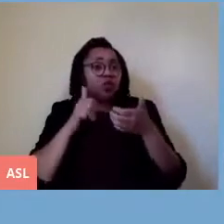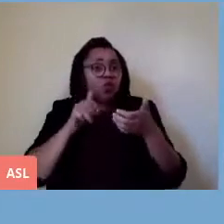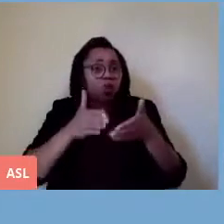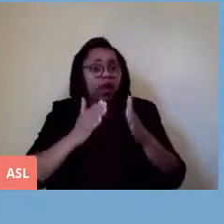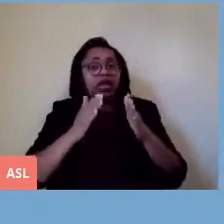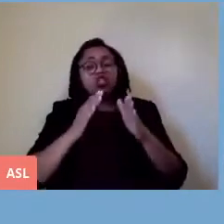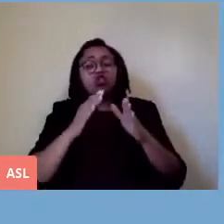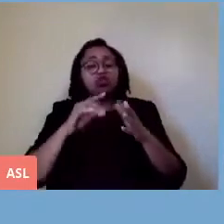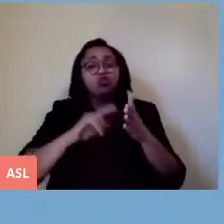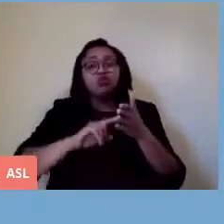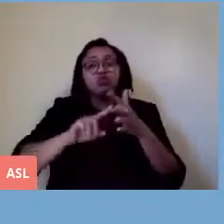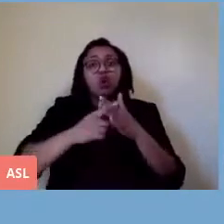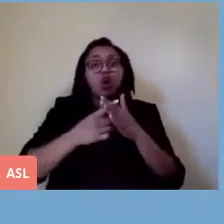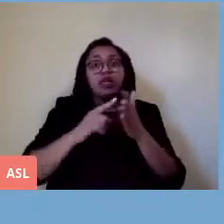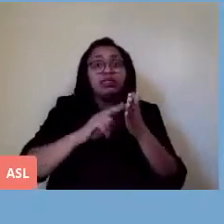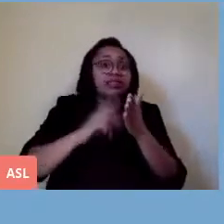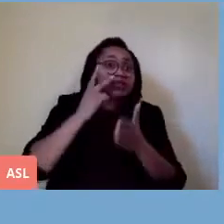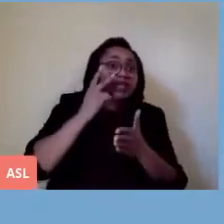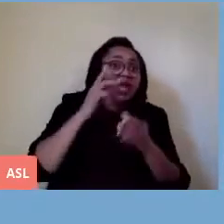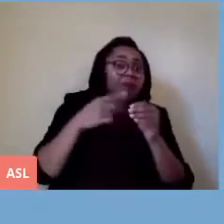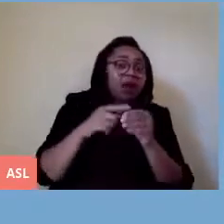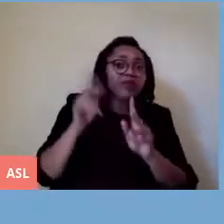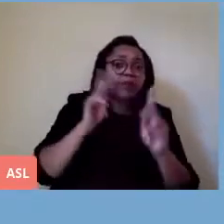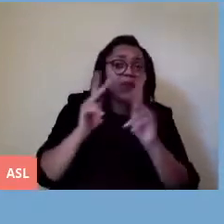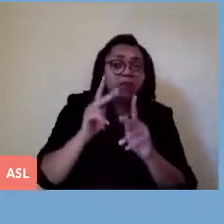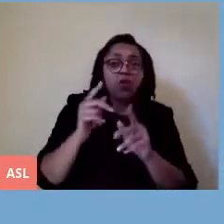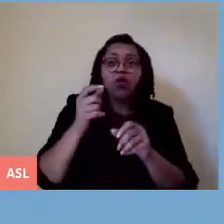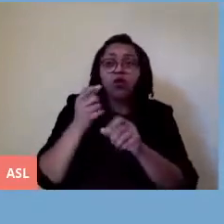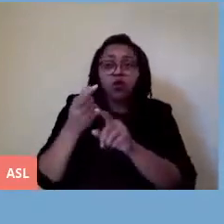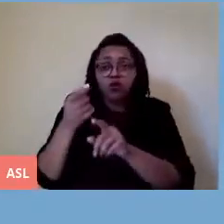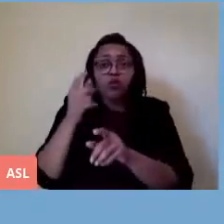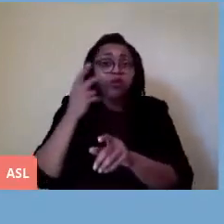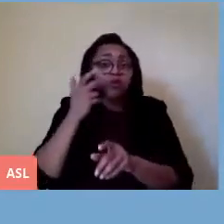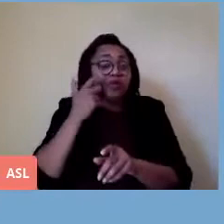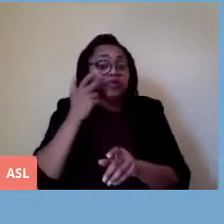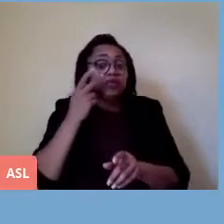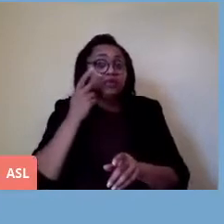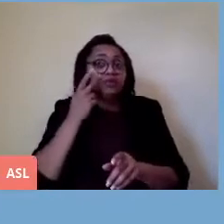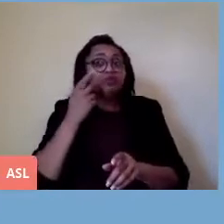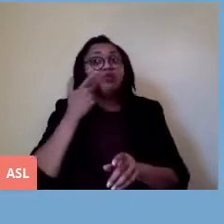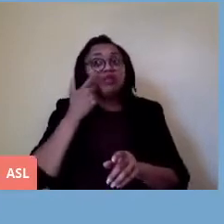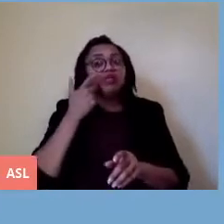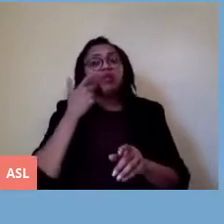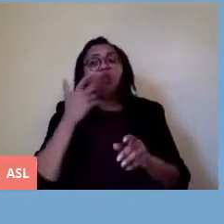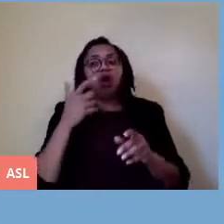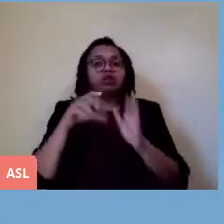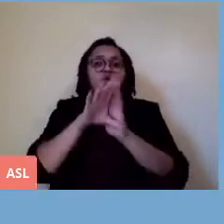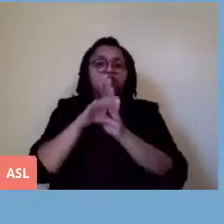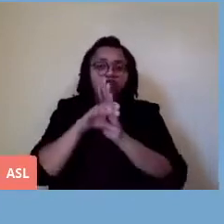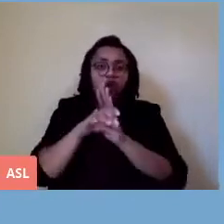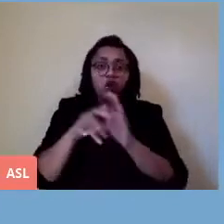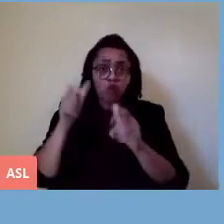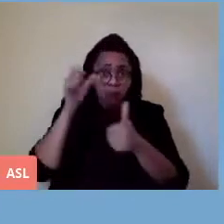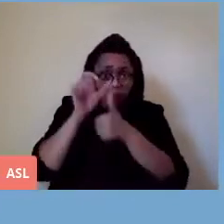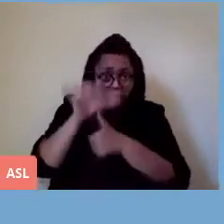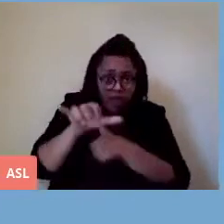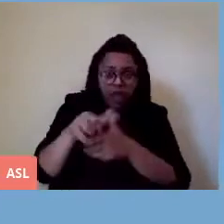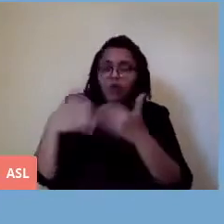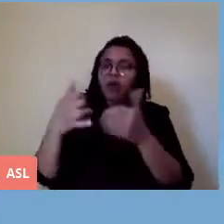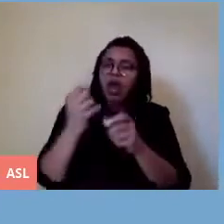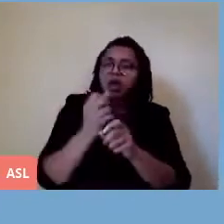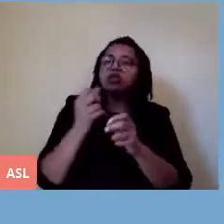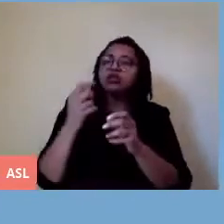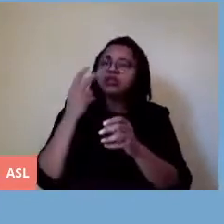year and hear about their last year. How have they stayed healthy, stayed safe, stayed connected, navigated a time of